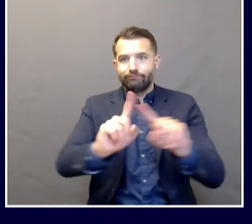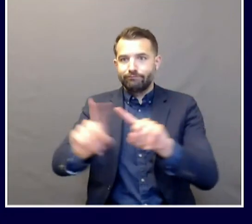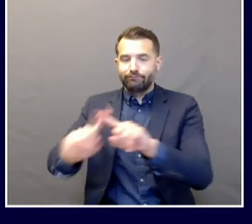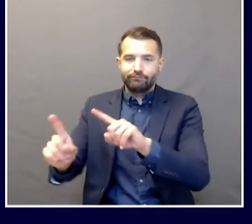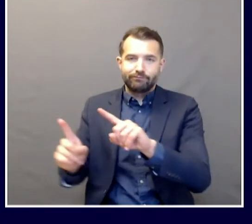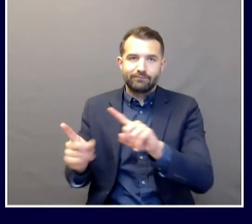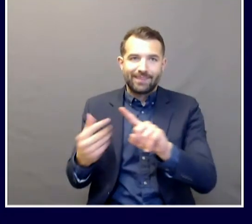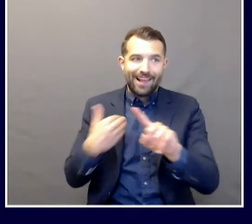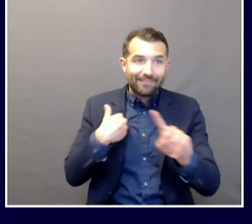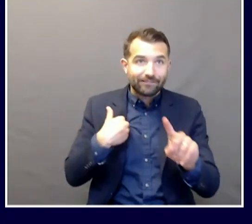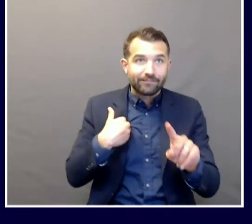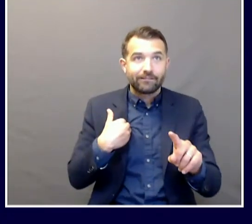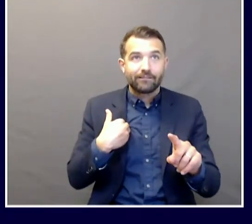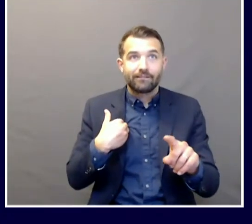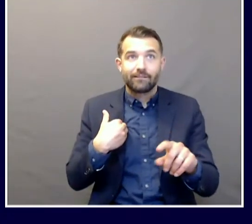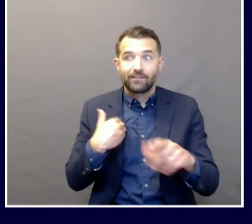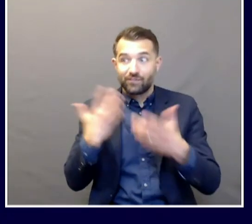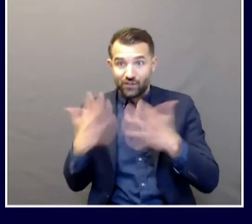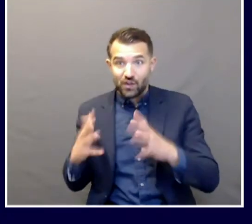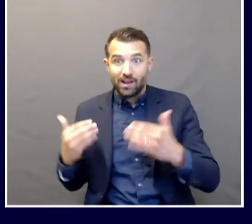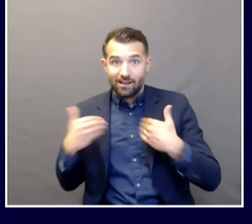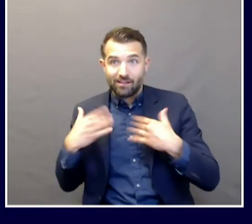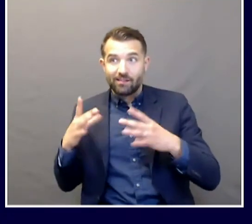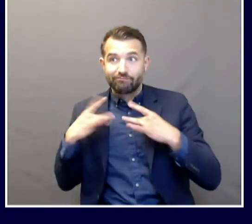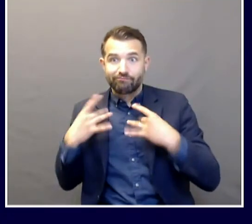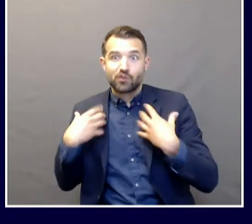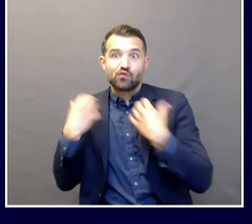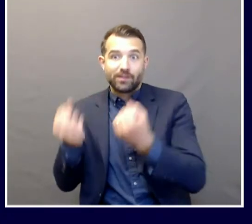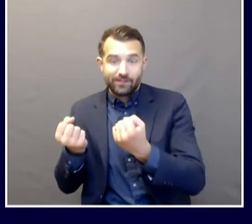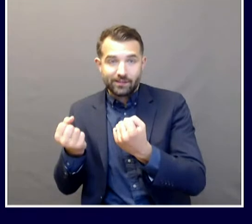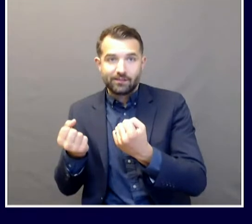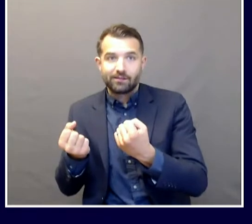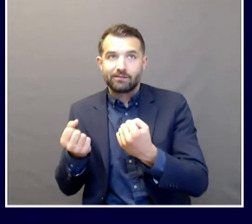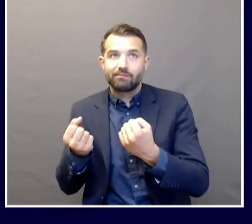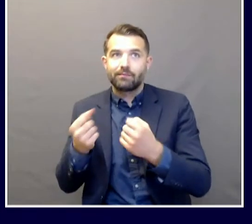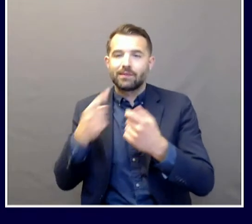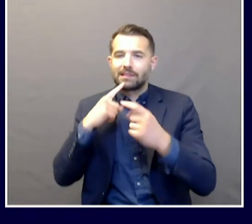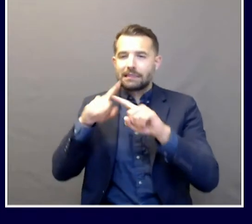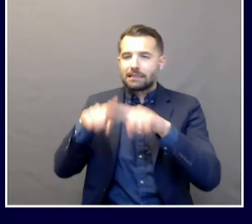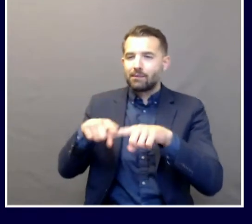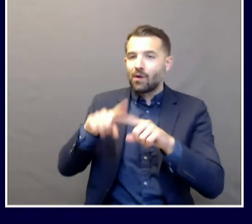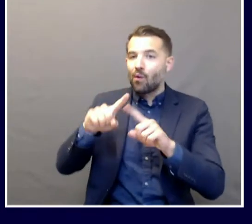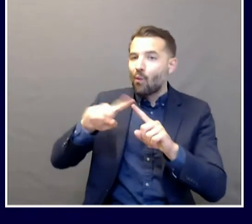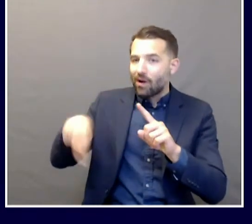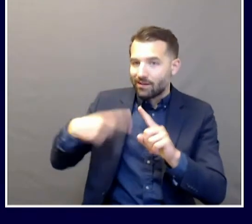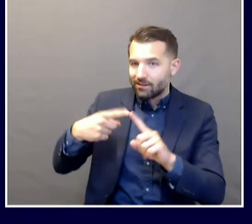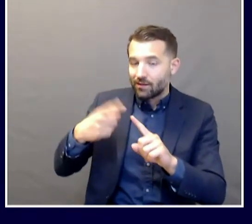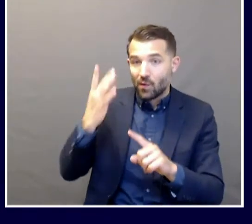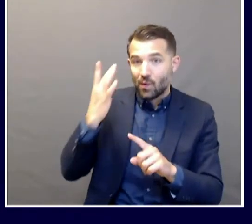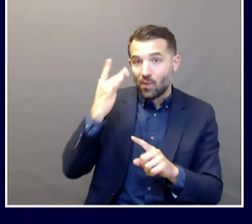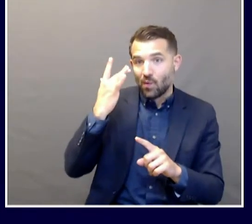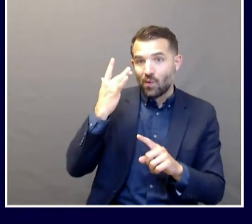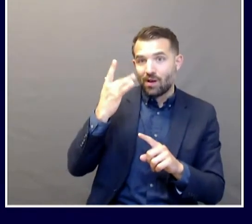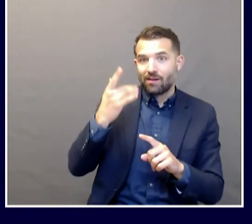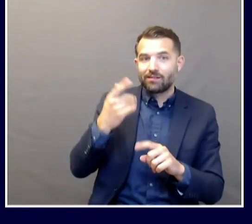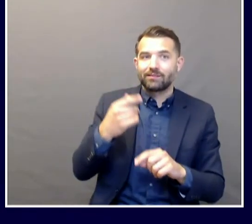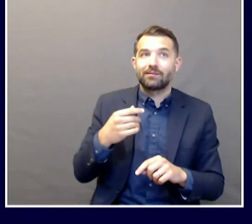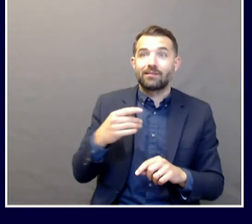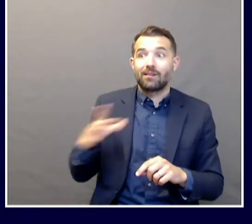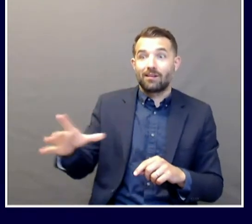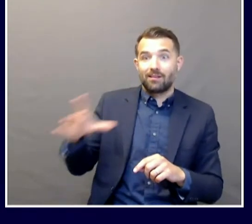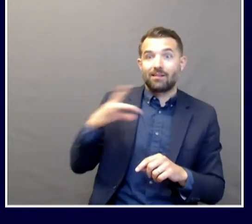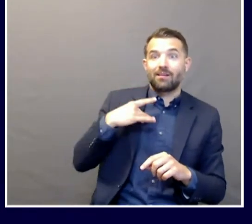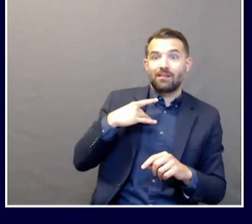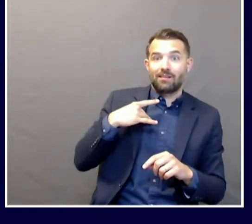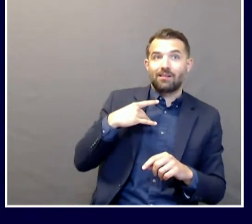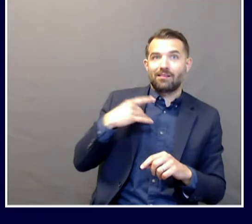not a monolith. Someone who had COVID on March 13th may not have the same depth of immunity that someone who had COVID